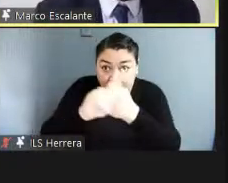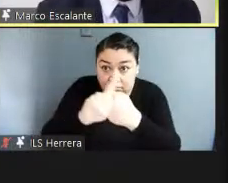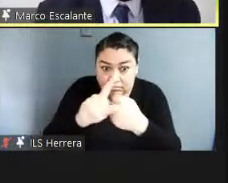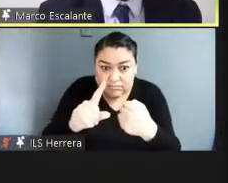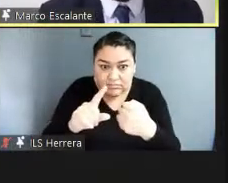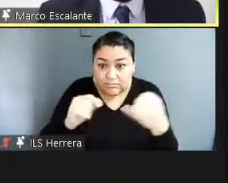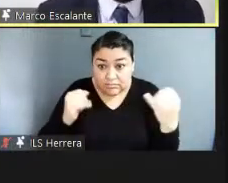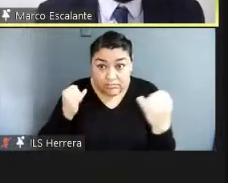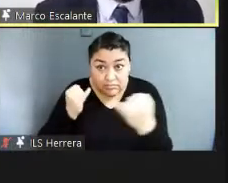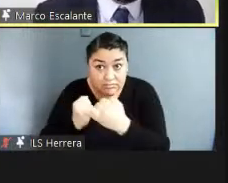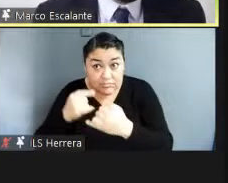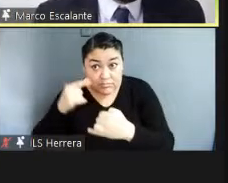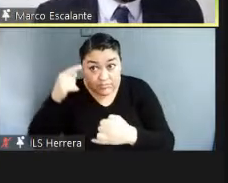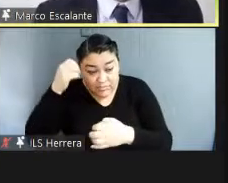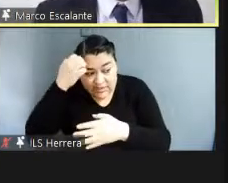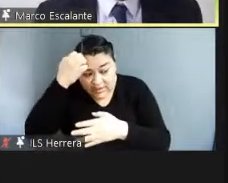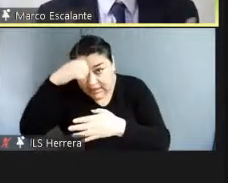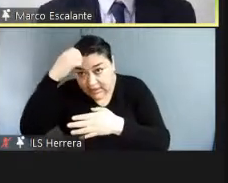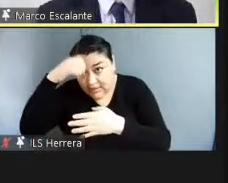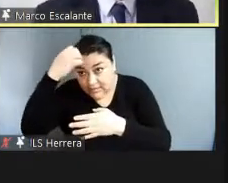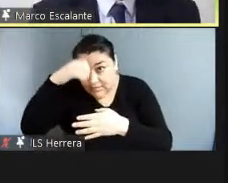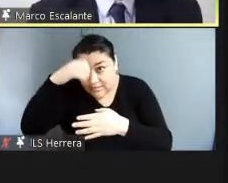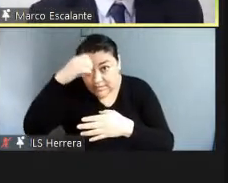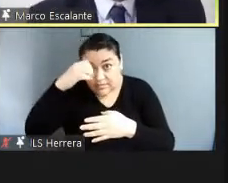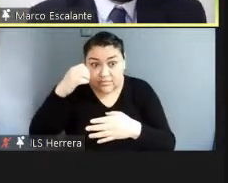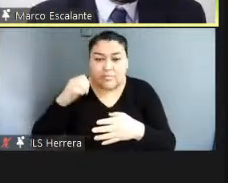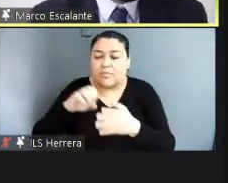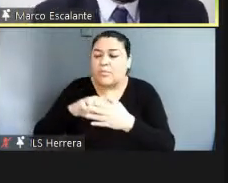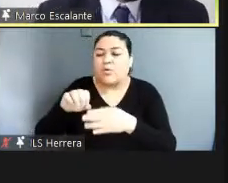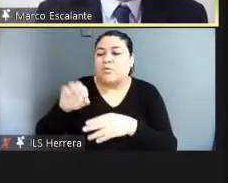what is considered is their final grade, the number.